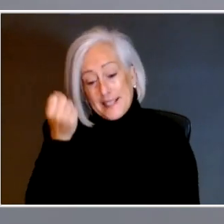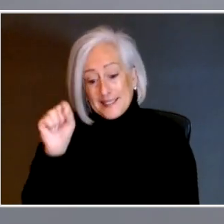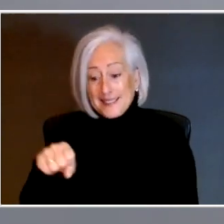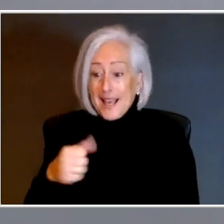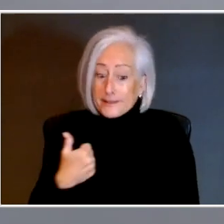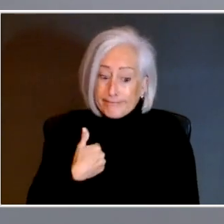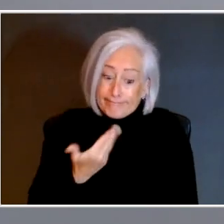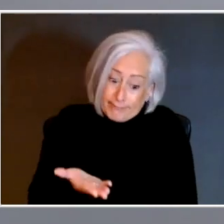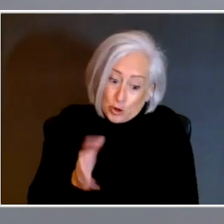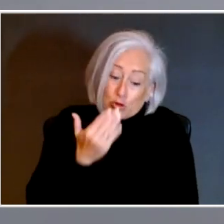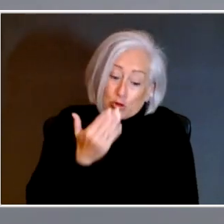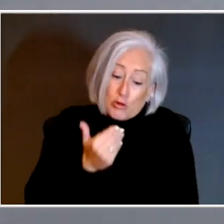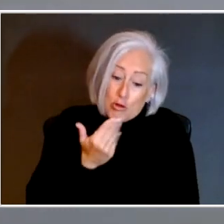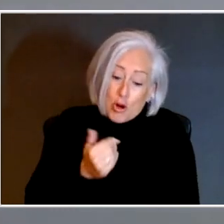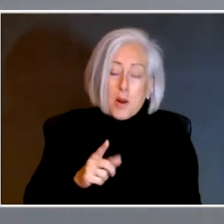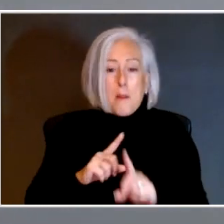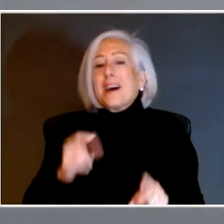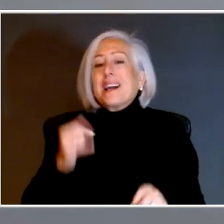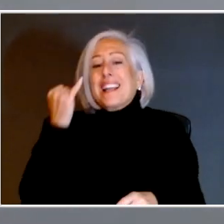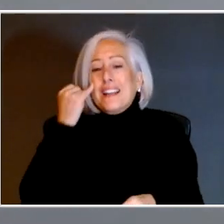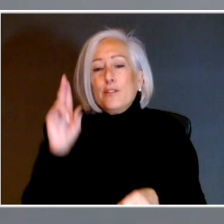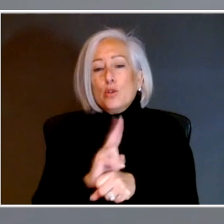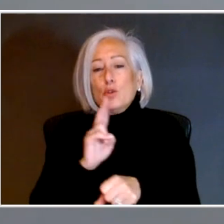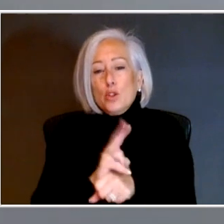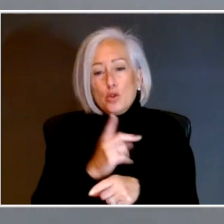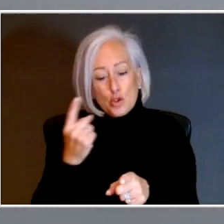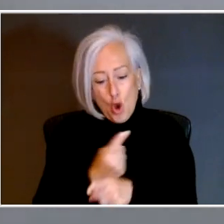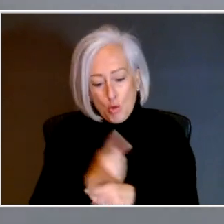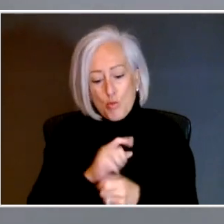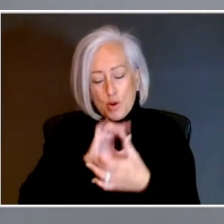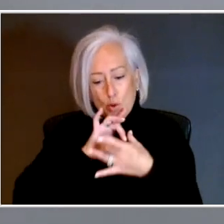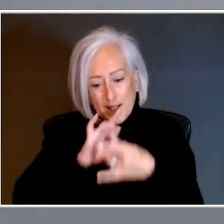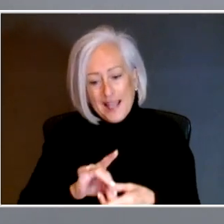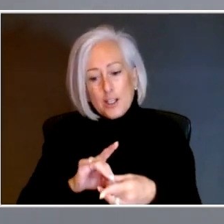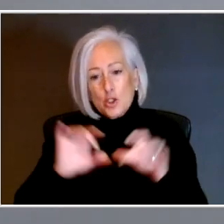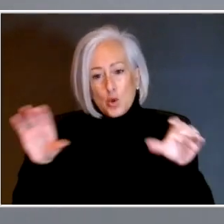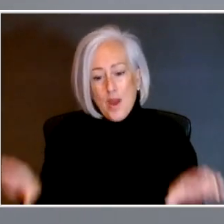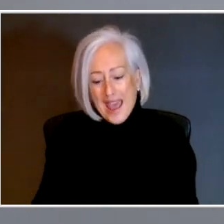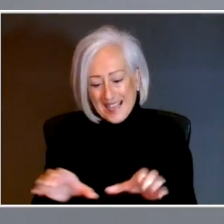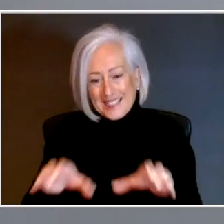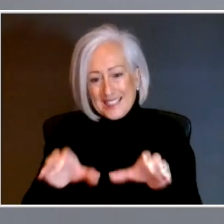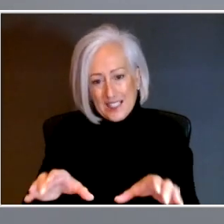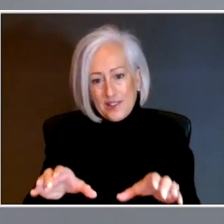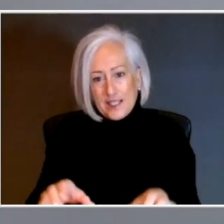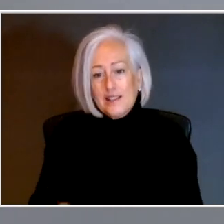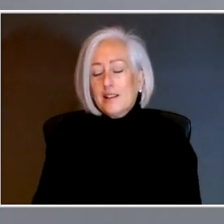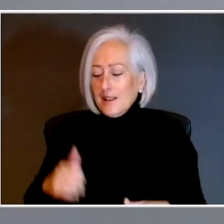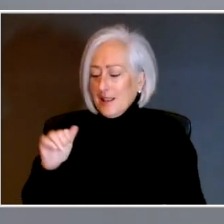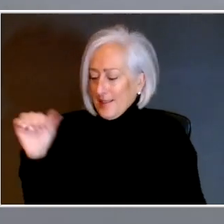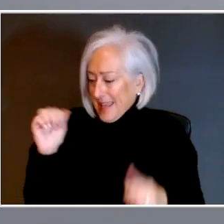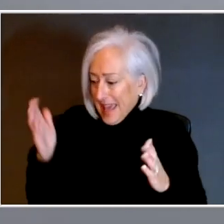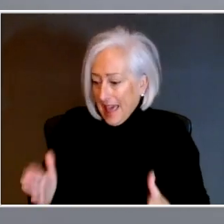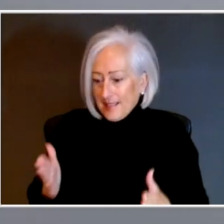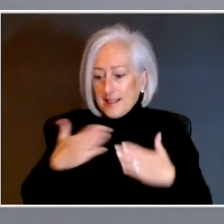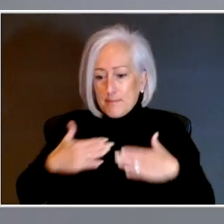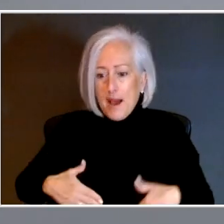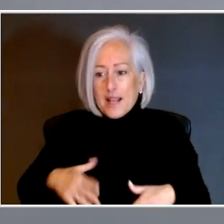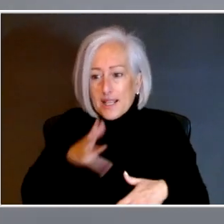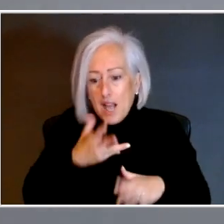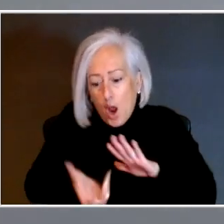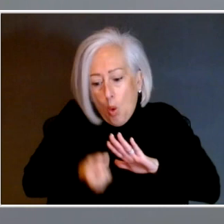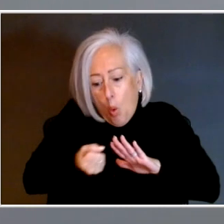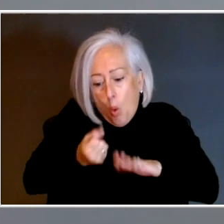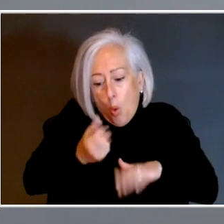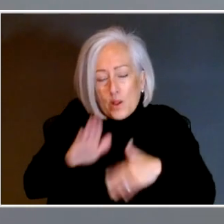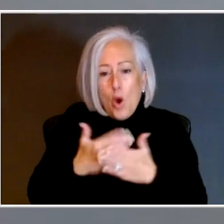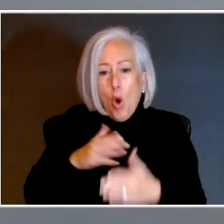sugar. But when we use them correctly around activity, it's not like the athlete's body is just sitting there storing all of those calories. What